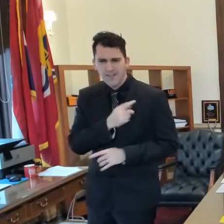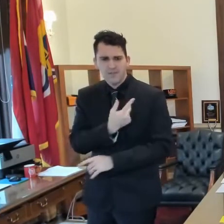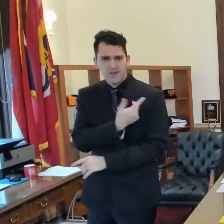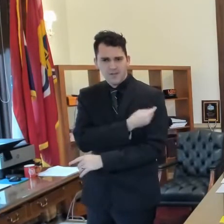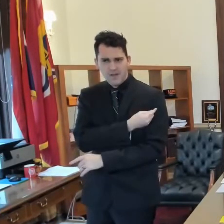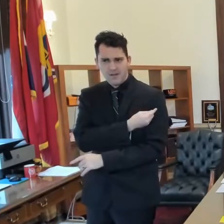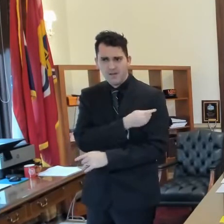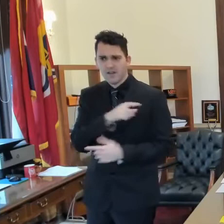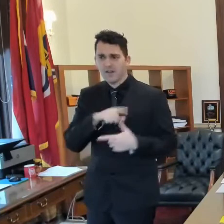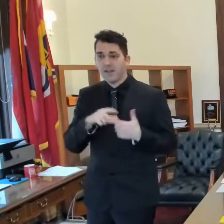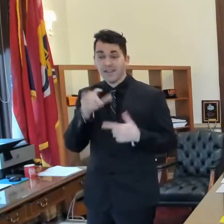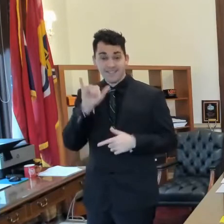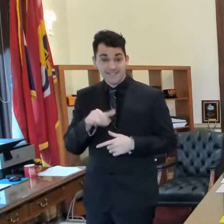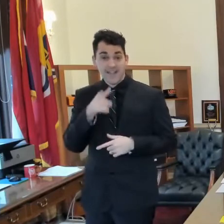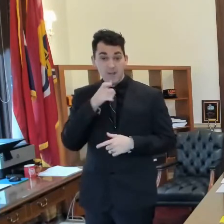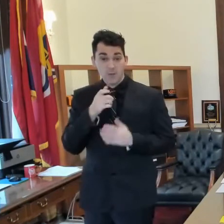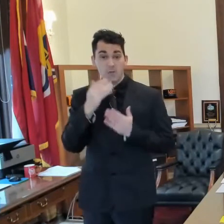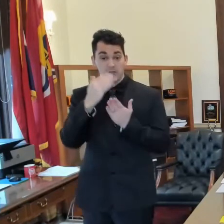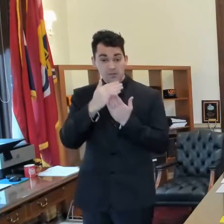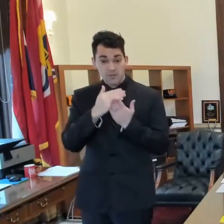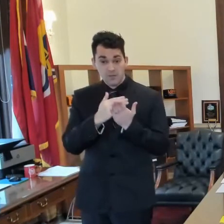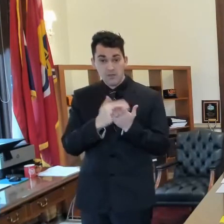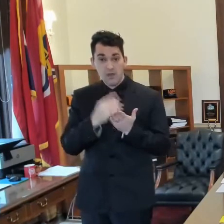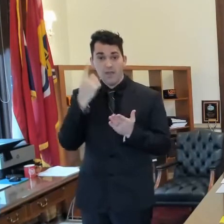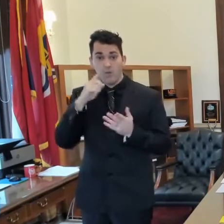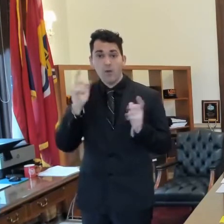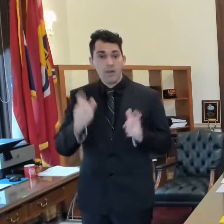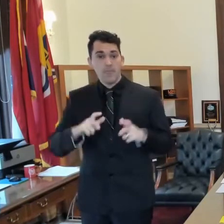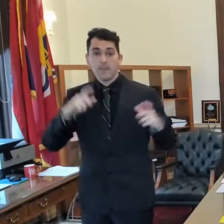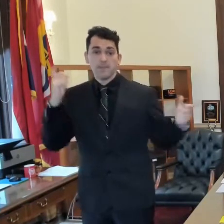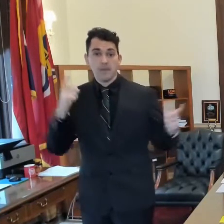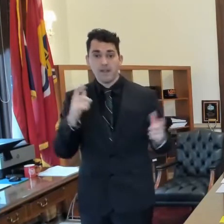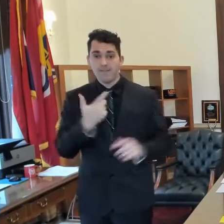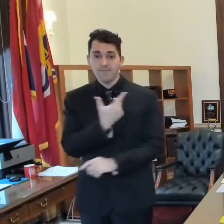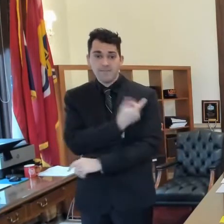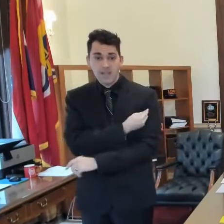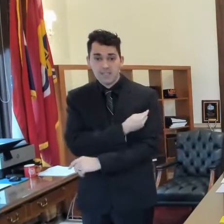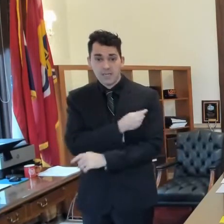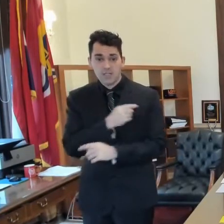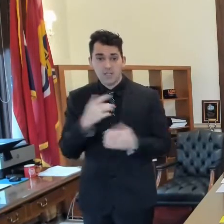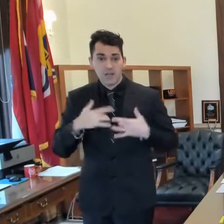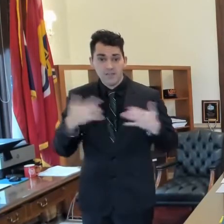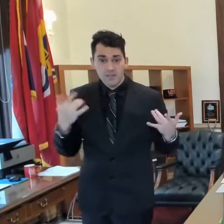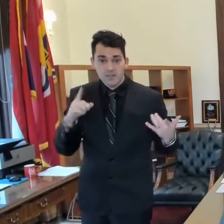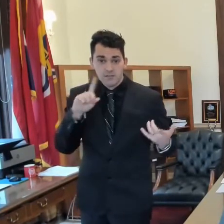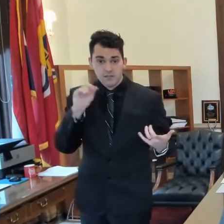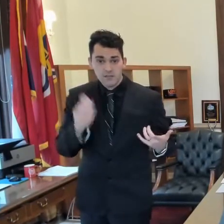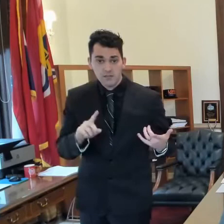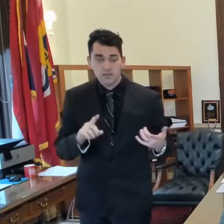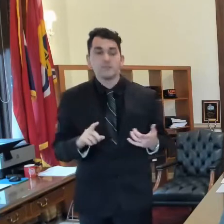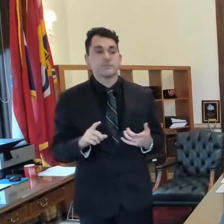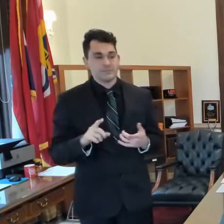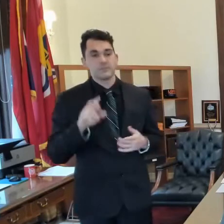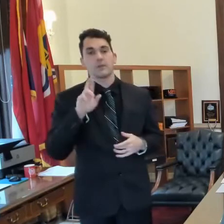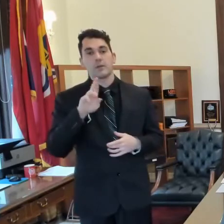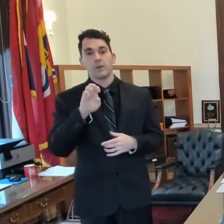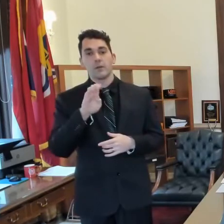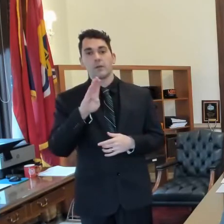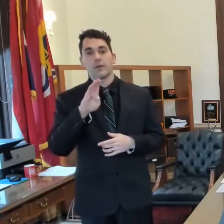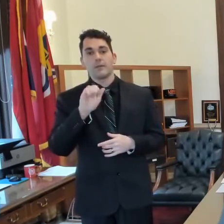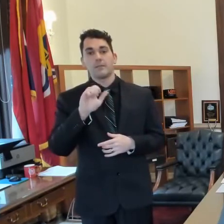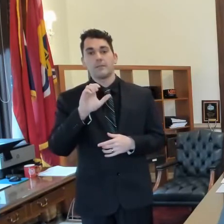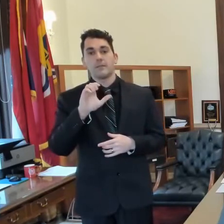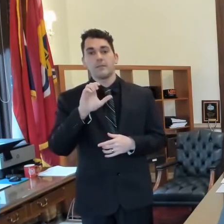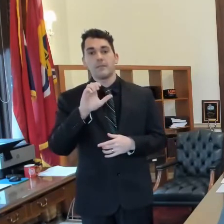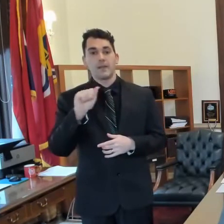and the state will be calling upon for the mega vaccination event? Yes, so as you might know, Rebecca, on Monday,